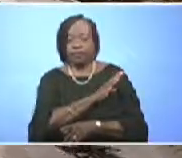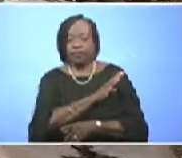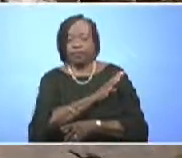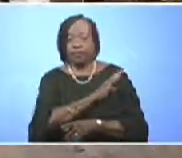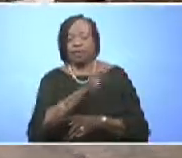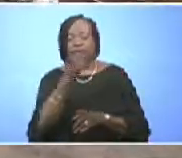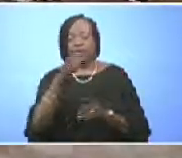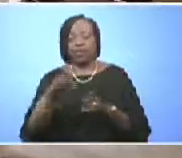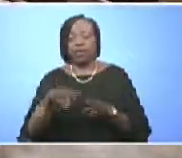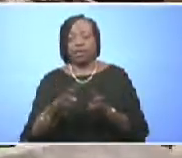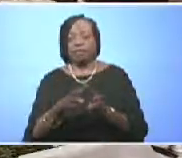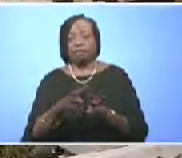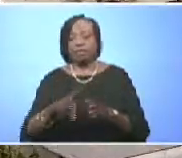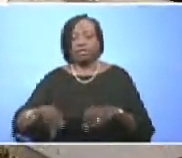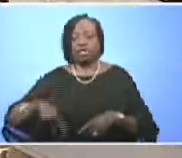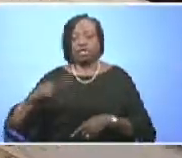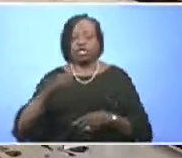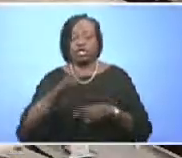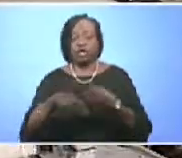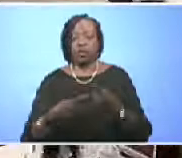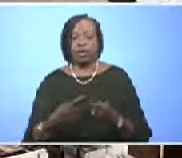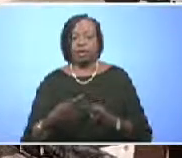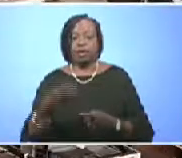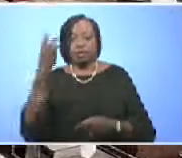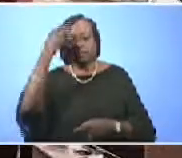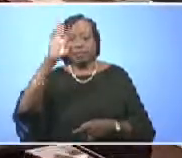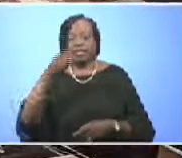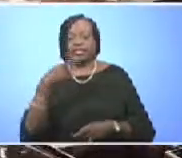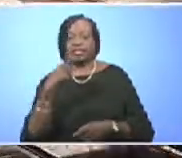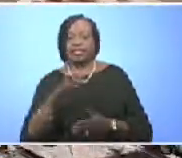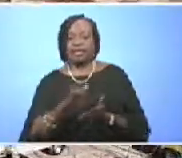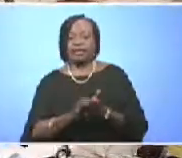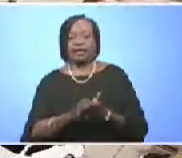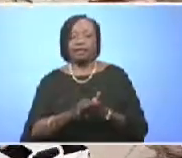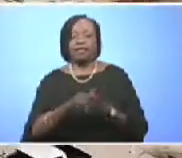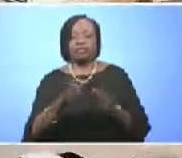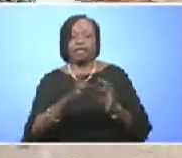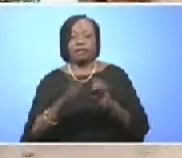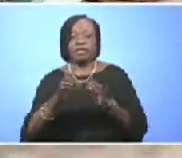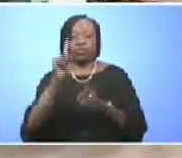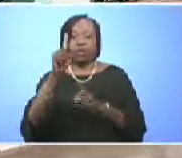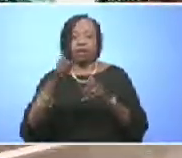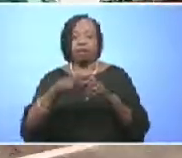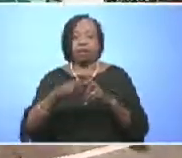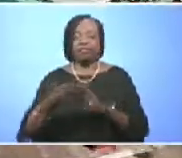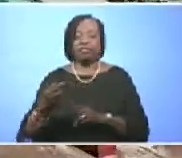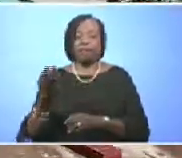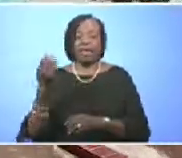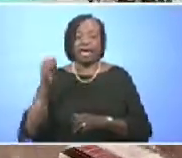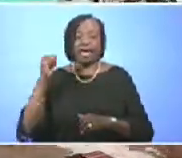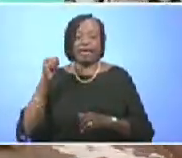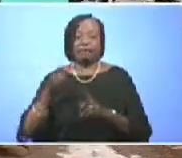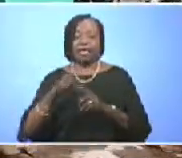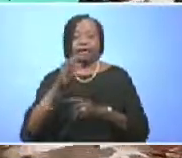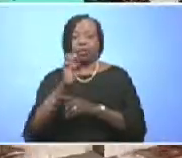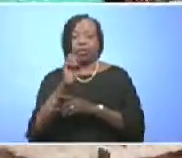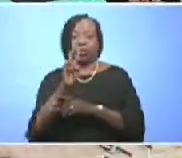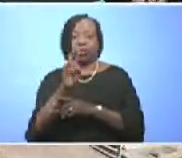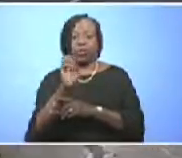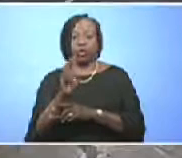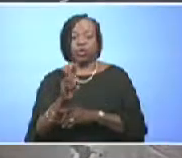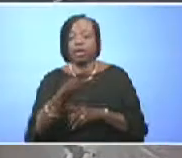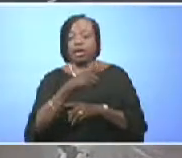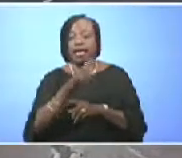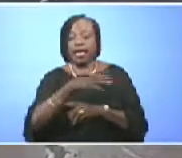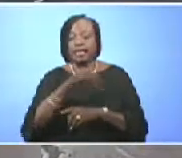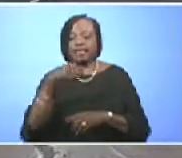reduction bond. The minister noted that the company is almost a month behind on a MOU, but Bannister told the board that